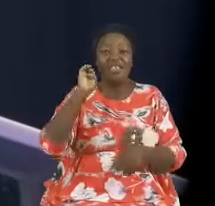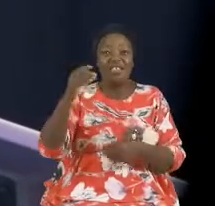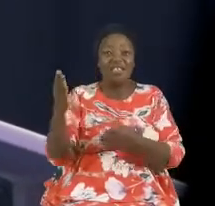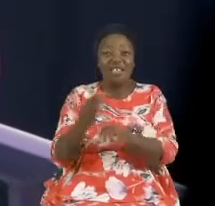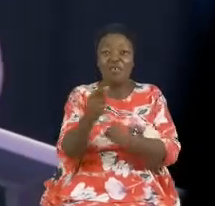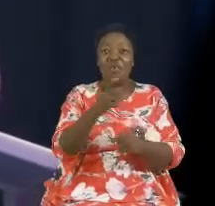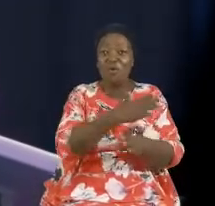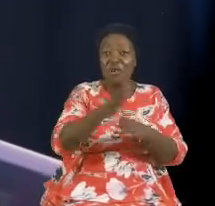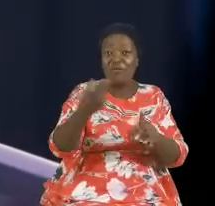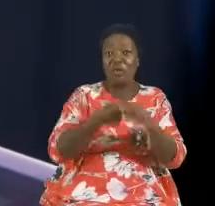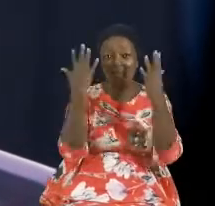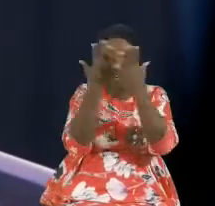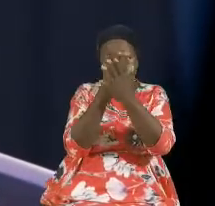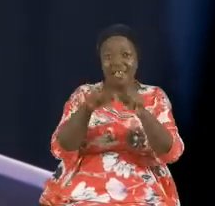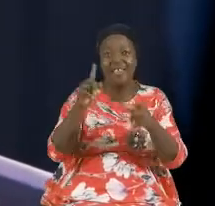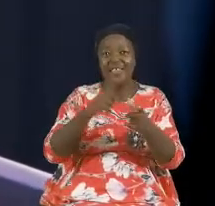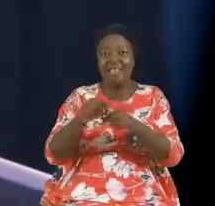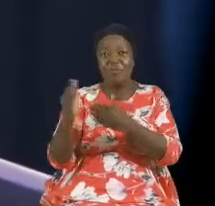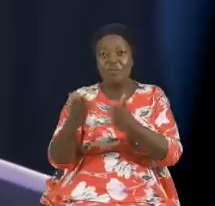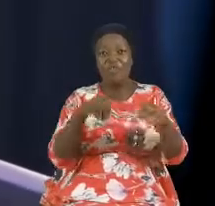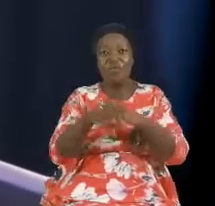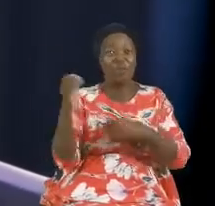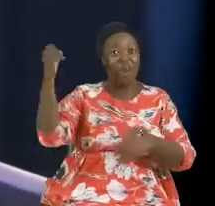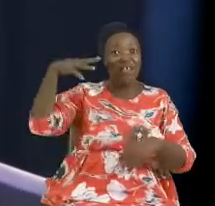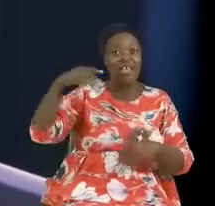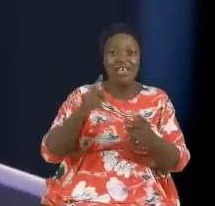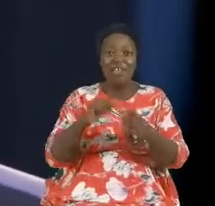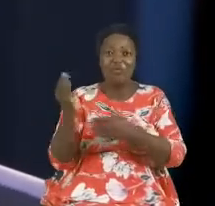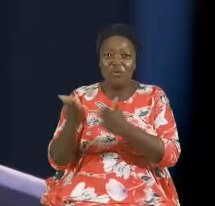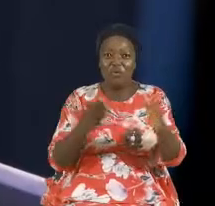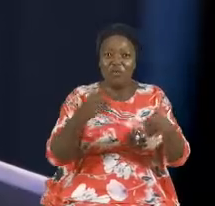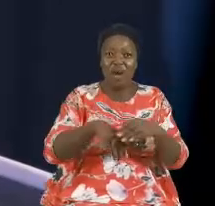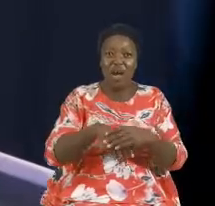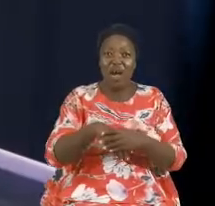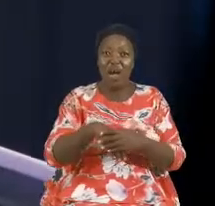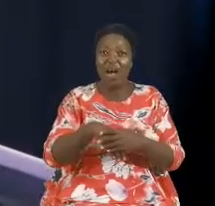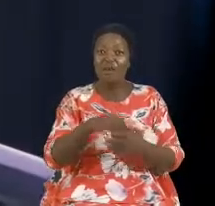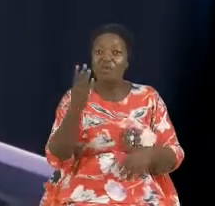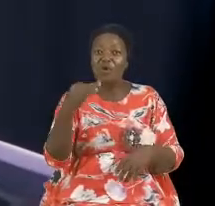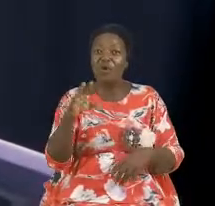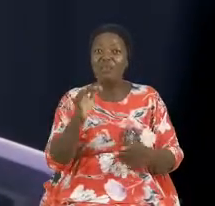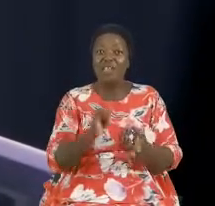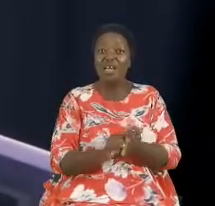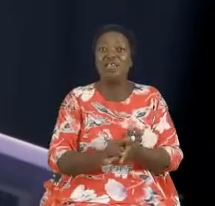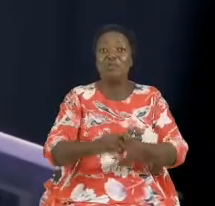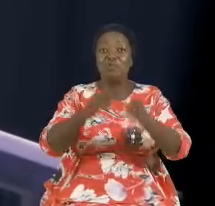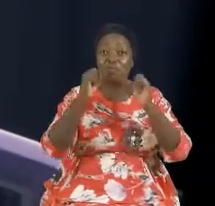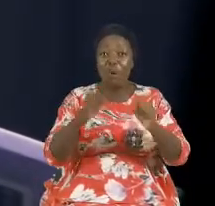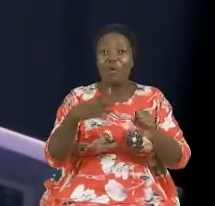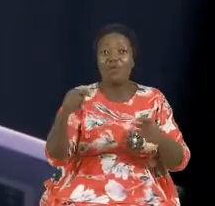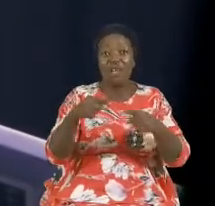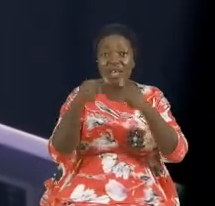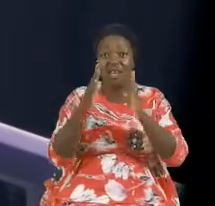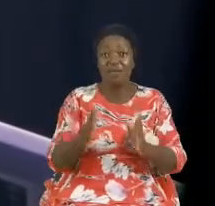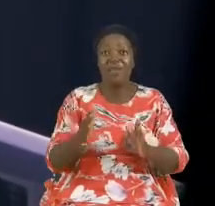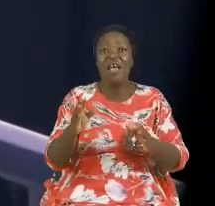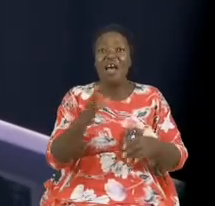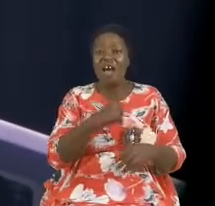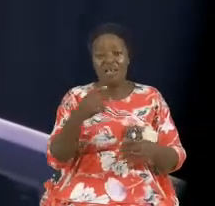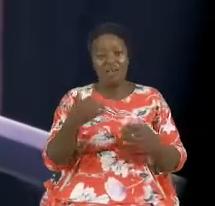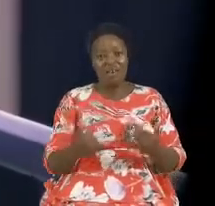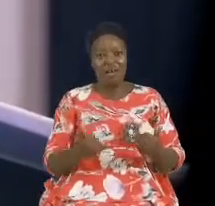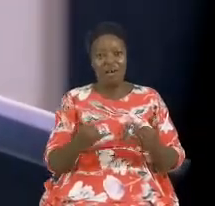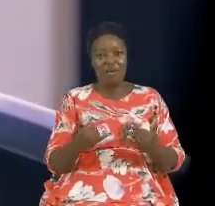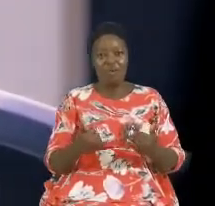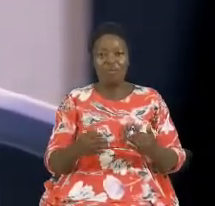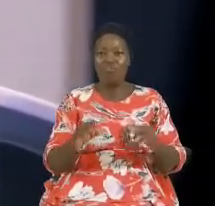to a new location. It's taking you away from darkness. It's brought you into light. It's taking you away from under